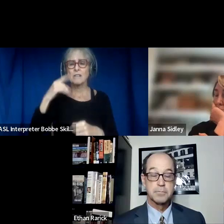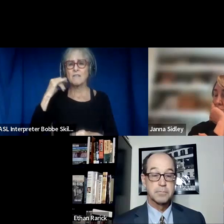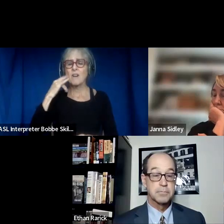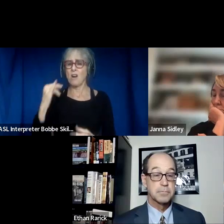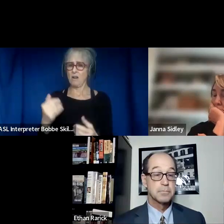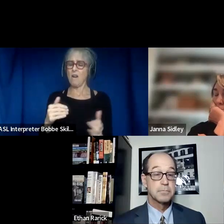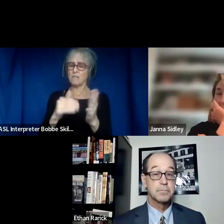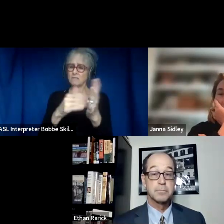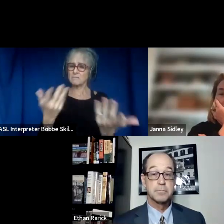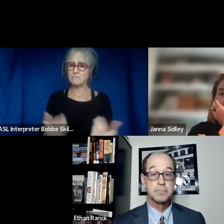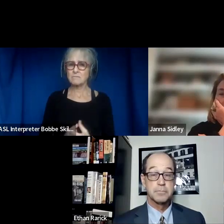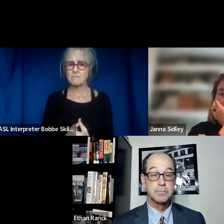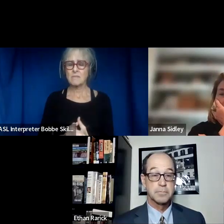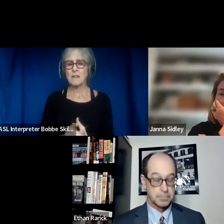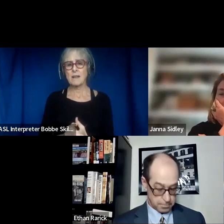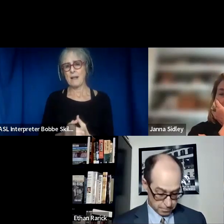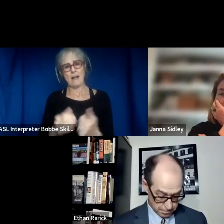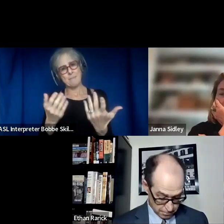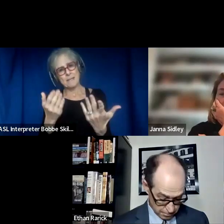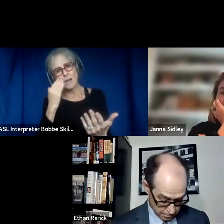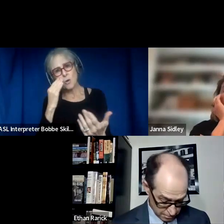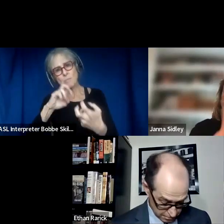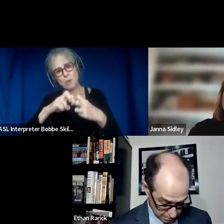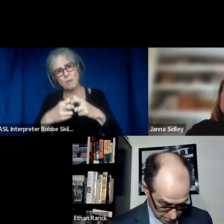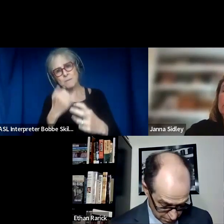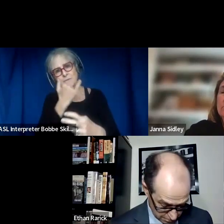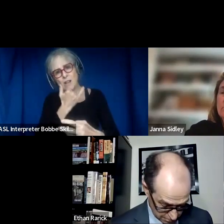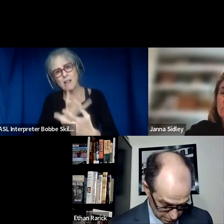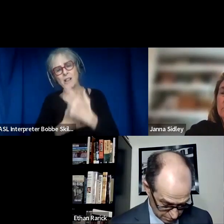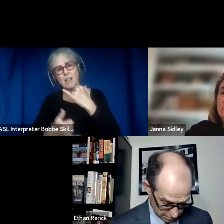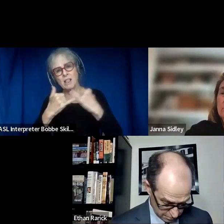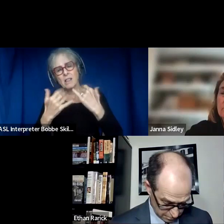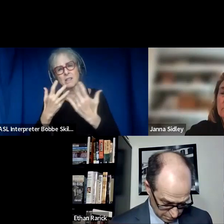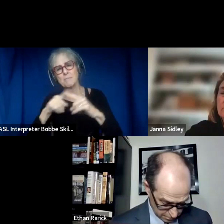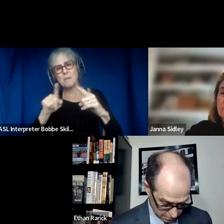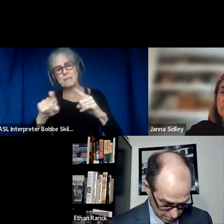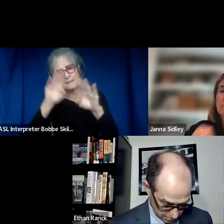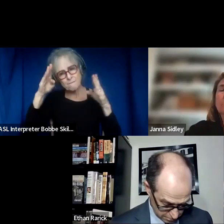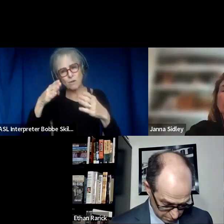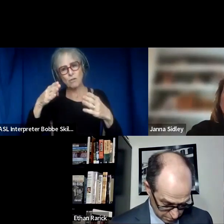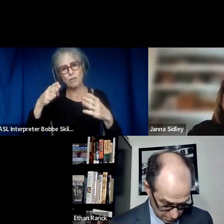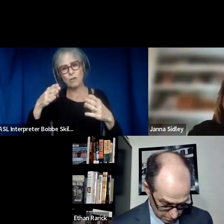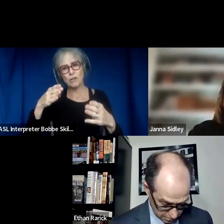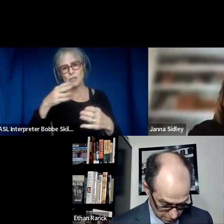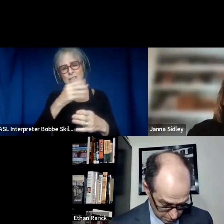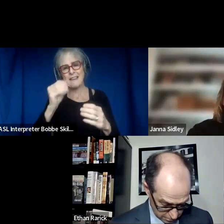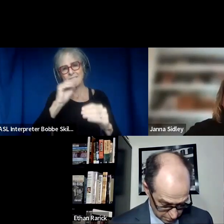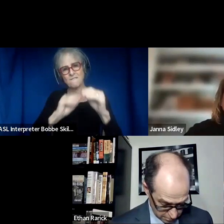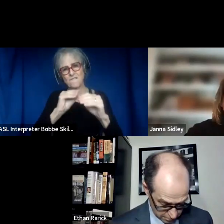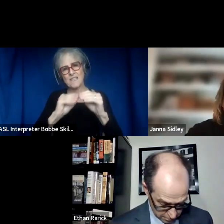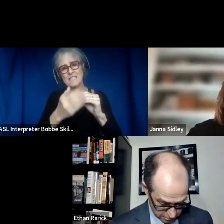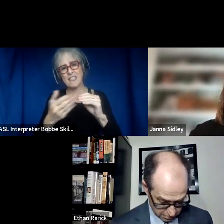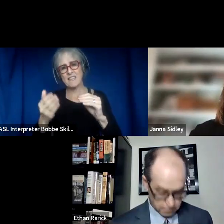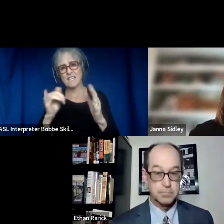cases. Our system is not without its flaws, of course. We do need to focus and fix these things